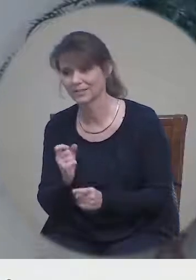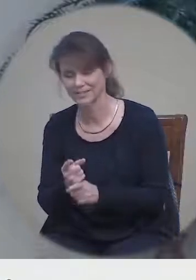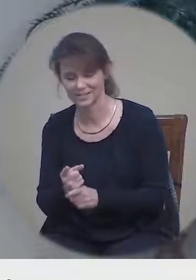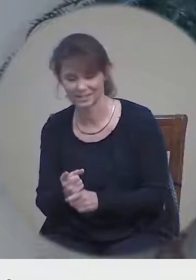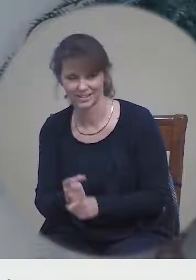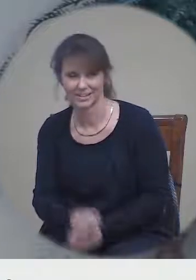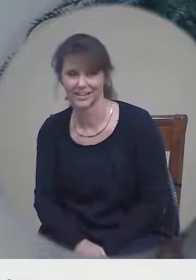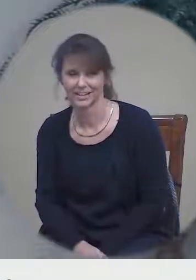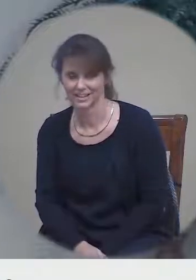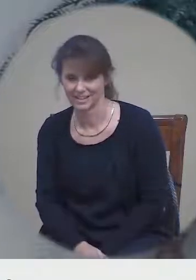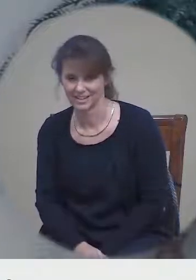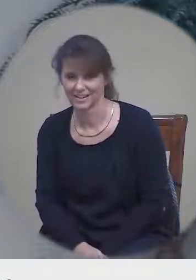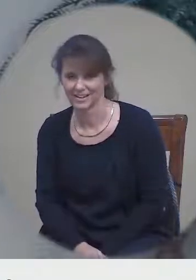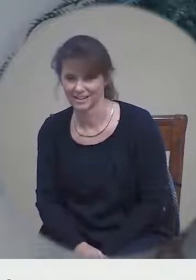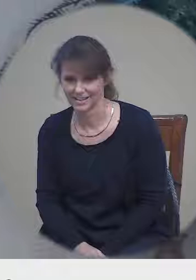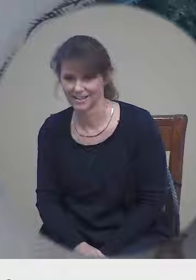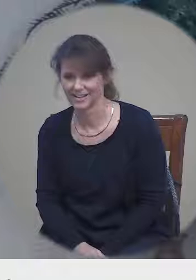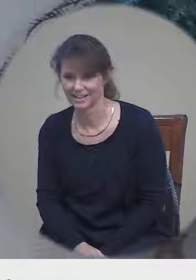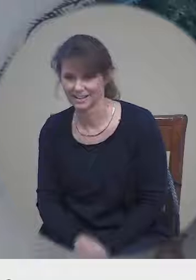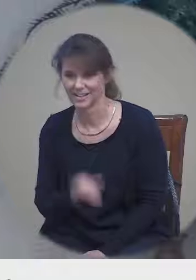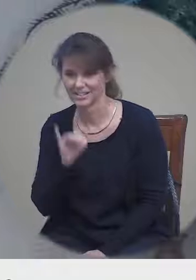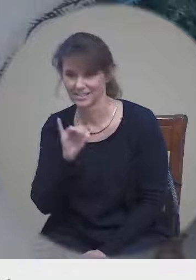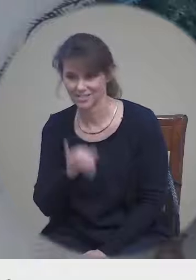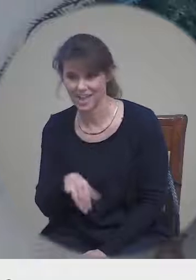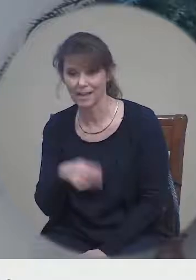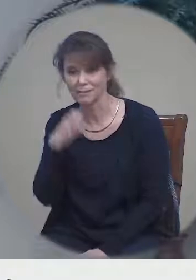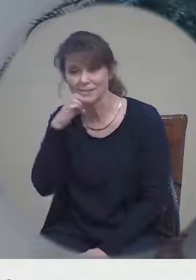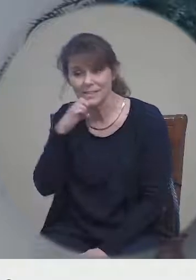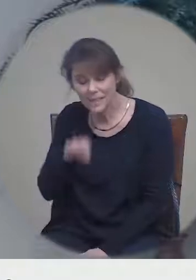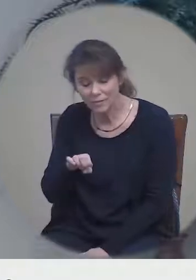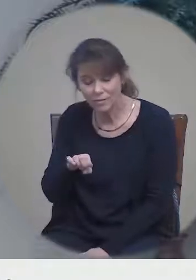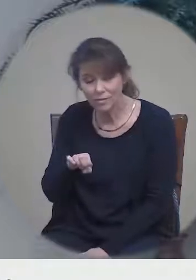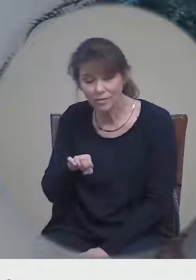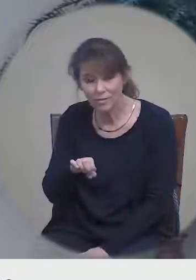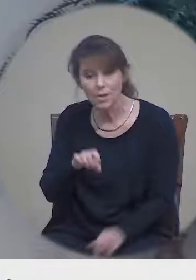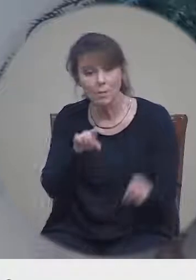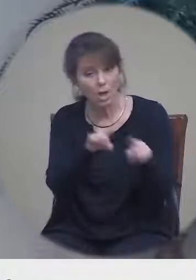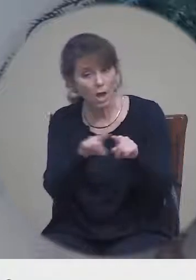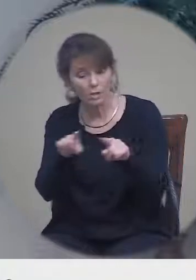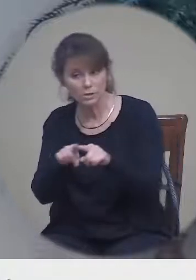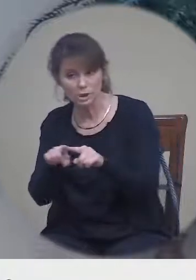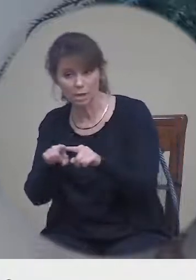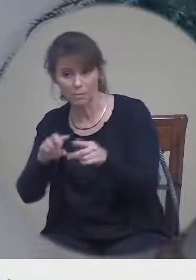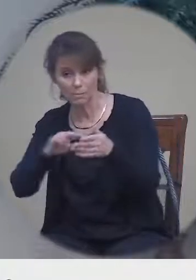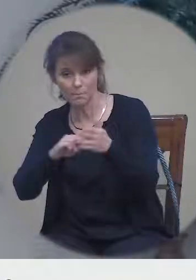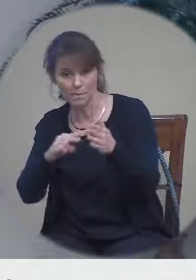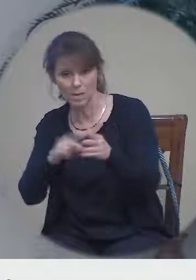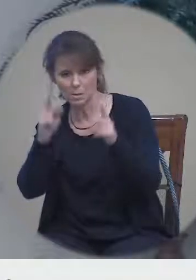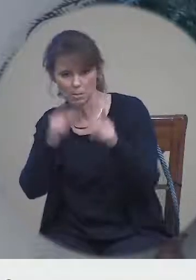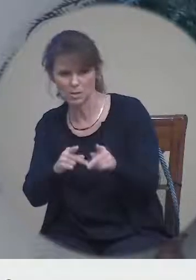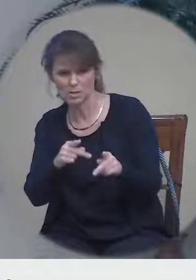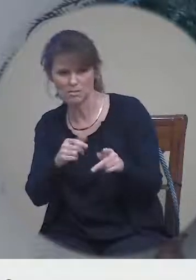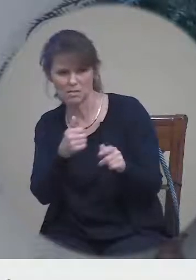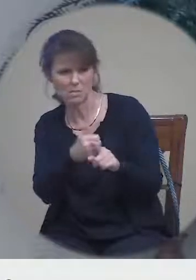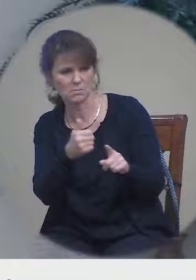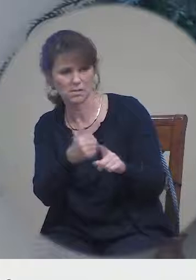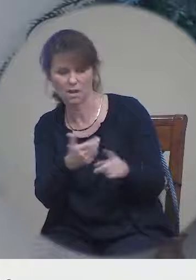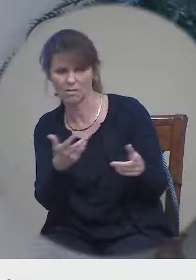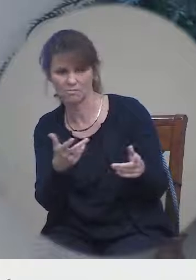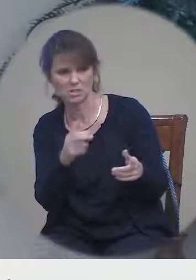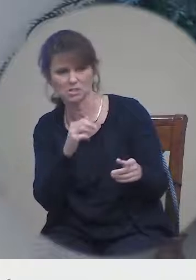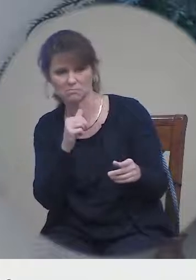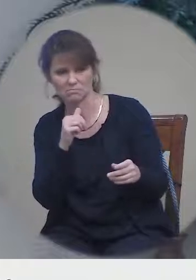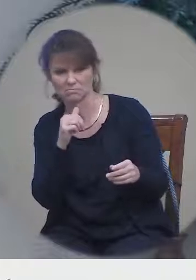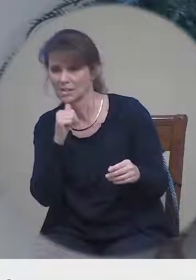someone, but it can also refer to someone who is sensual or just immoral in general.